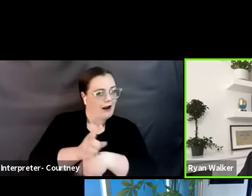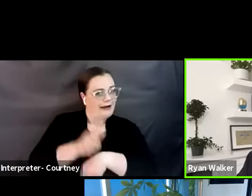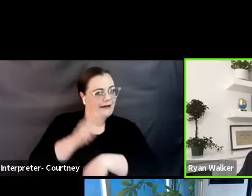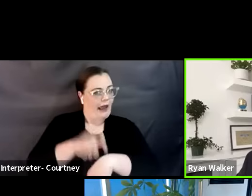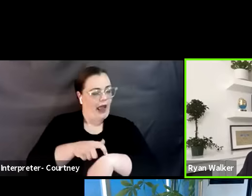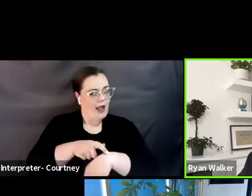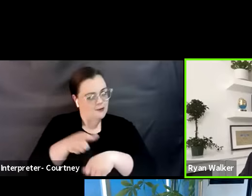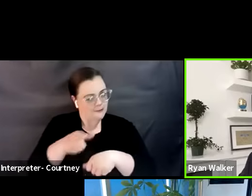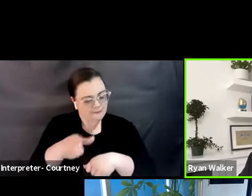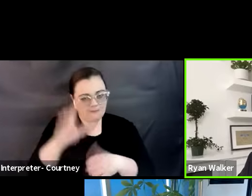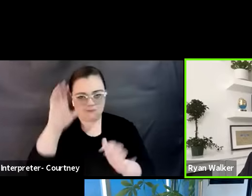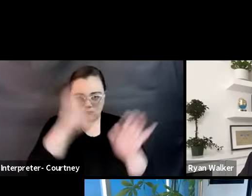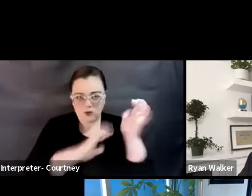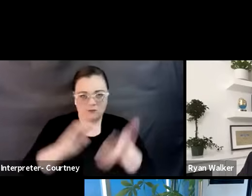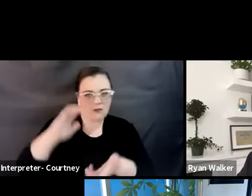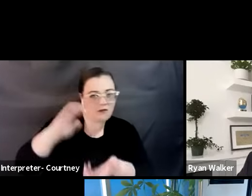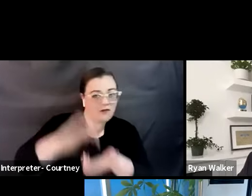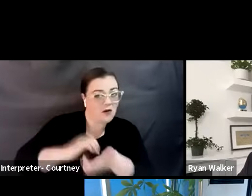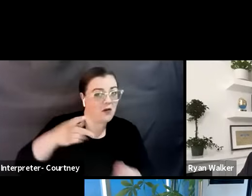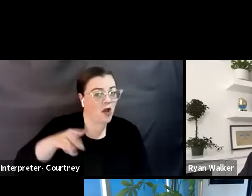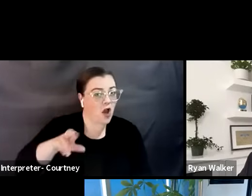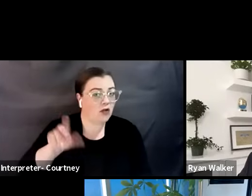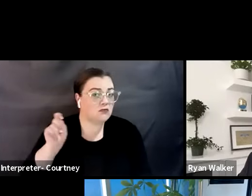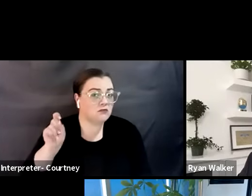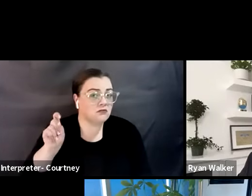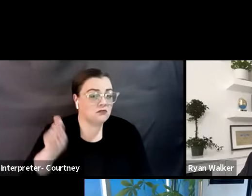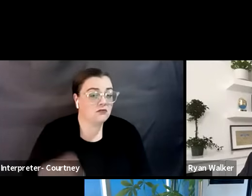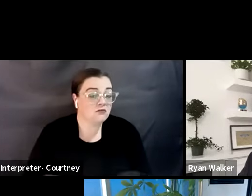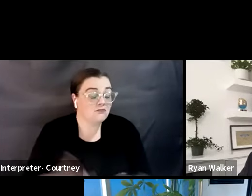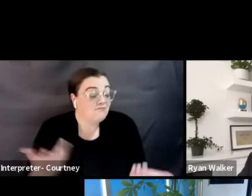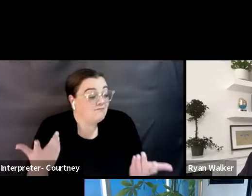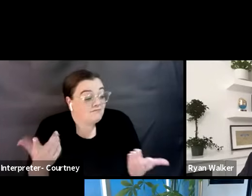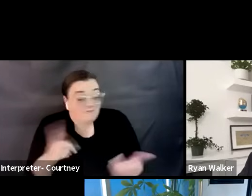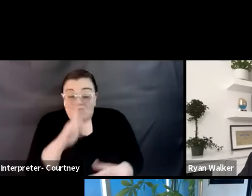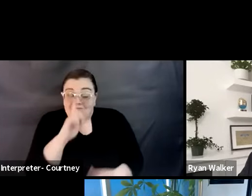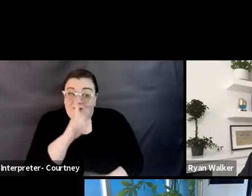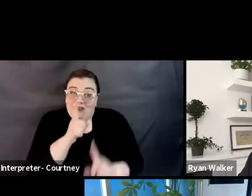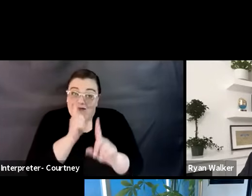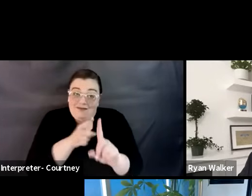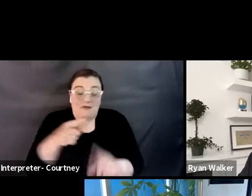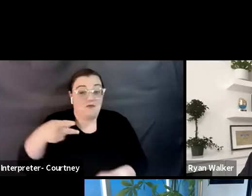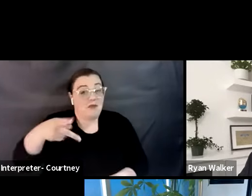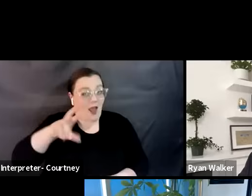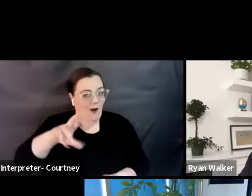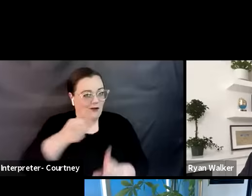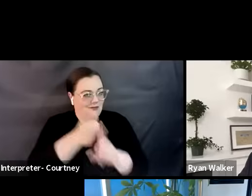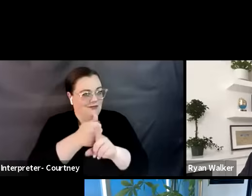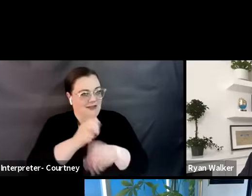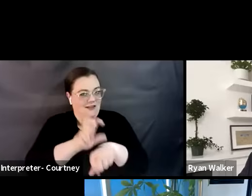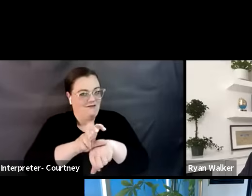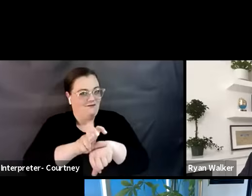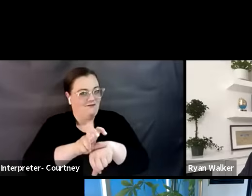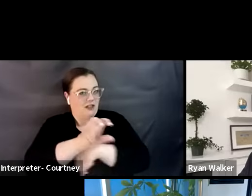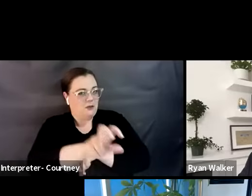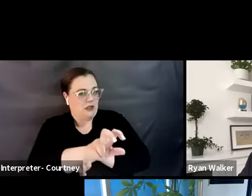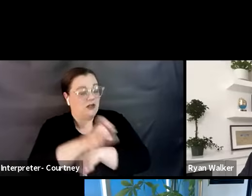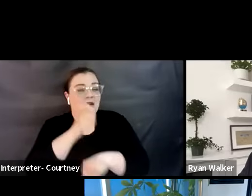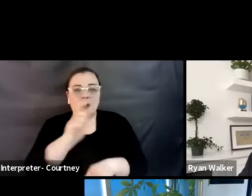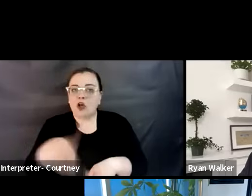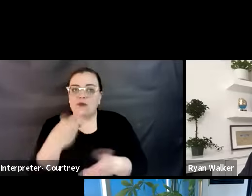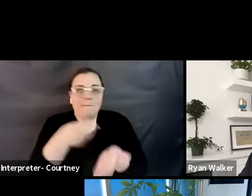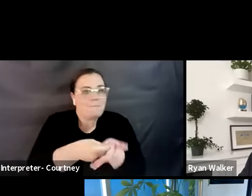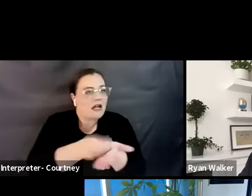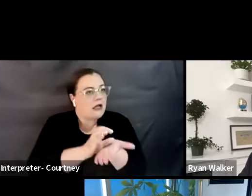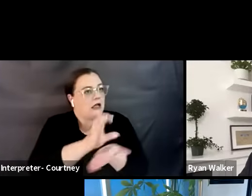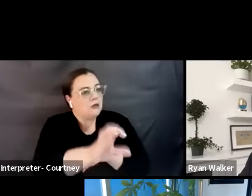look to work with someone like yourself? I mean, look, I think PR is an investment, not just financially, but your time